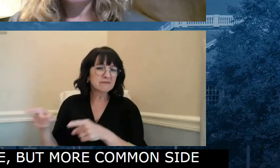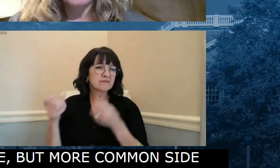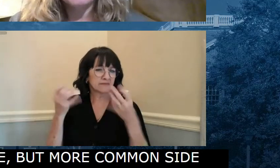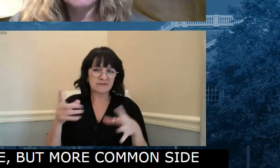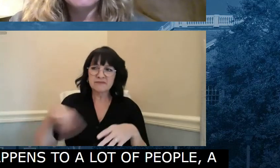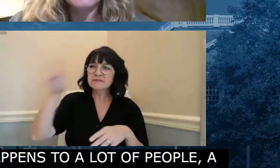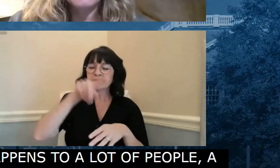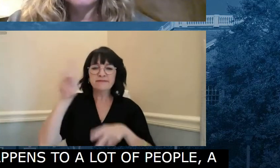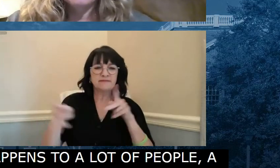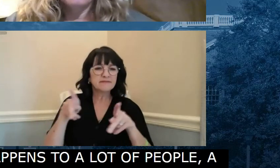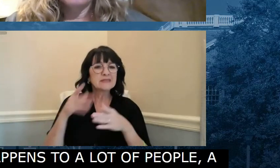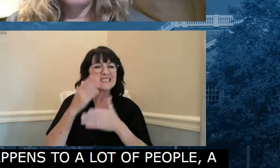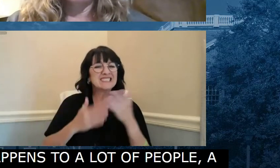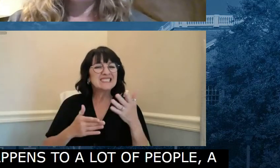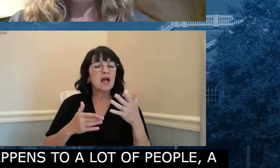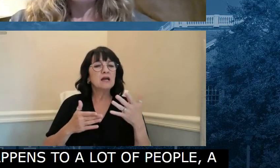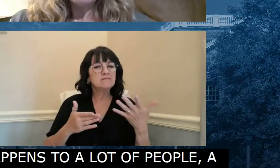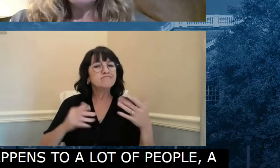people are achy.